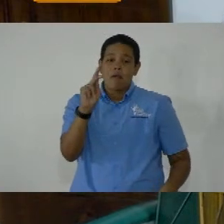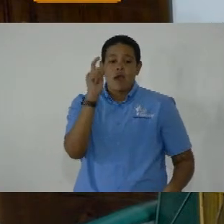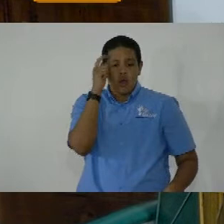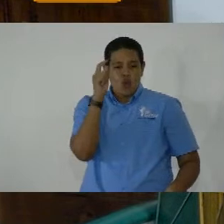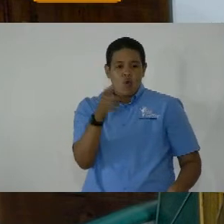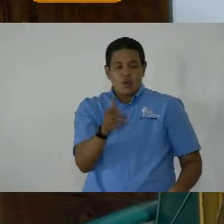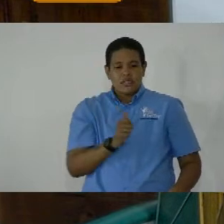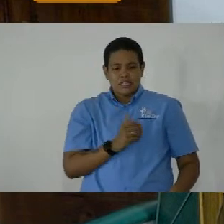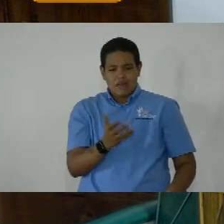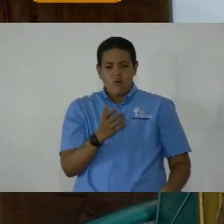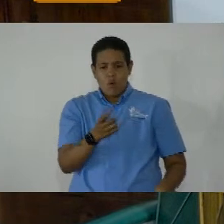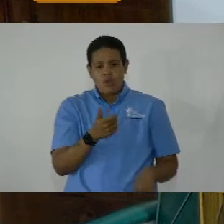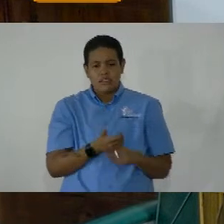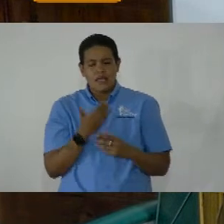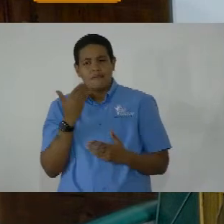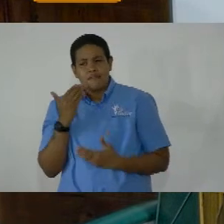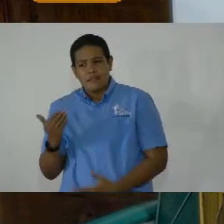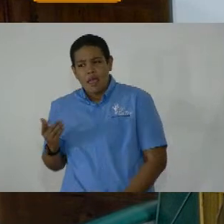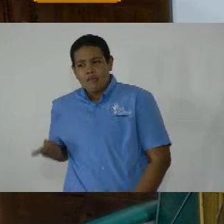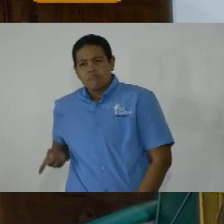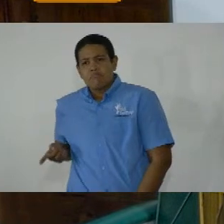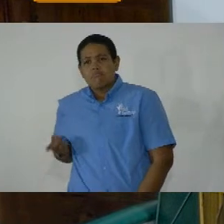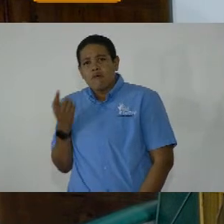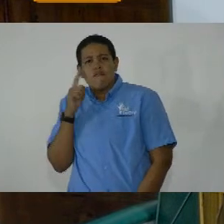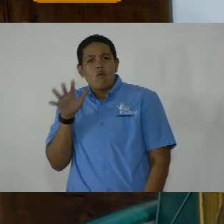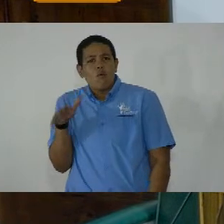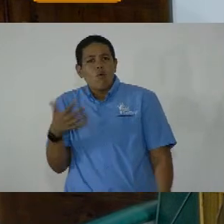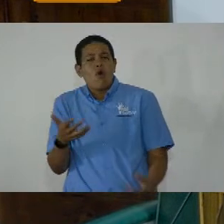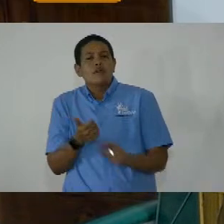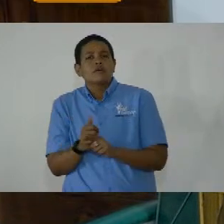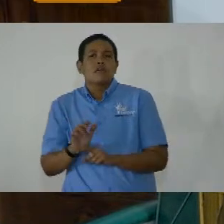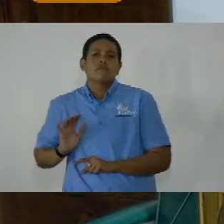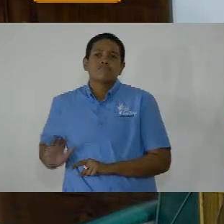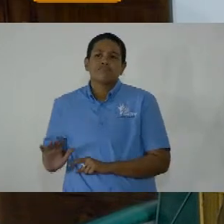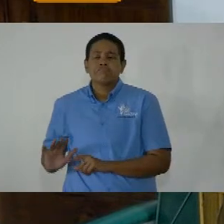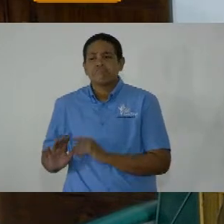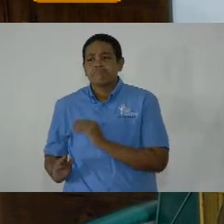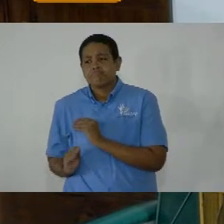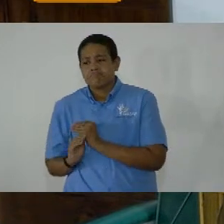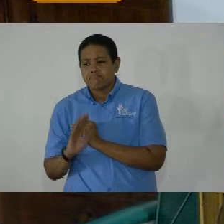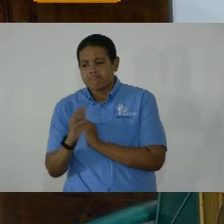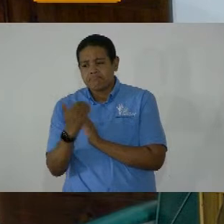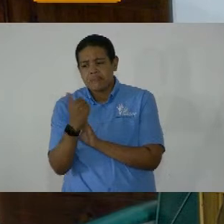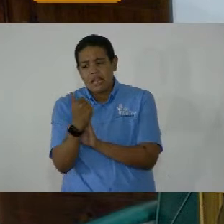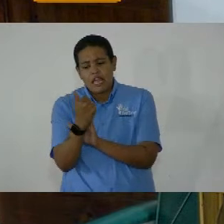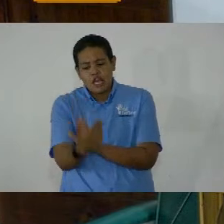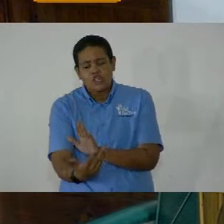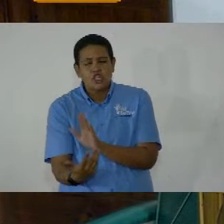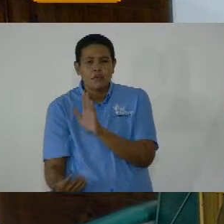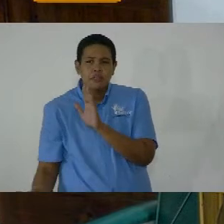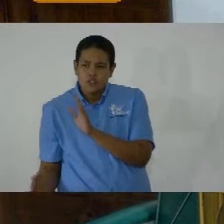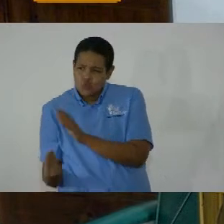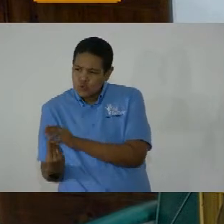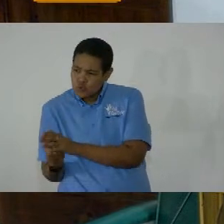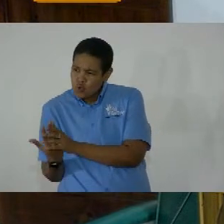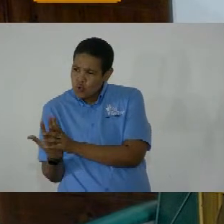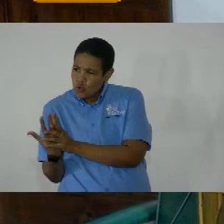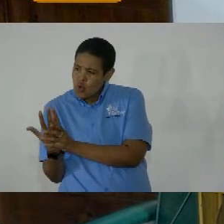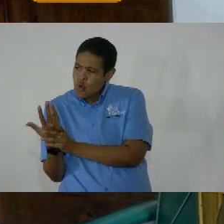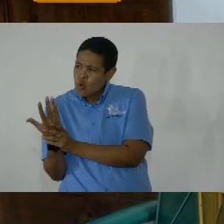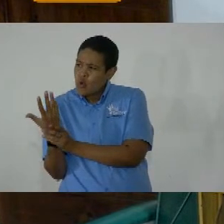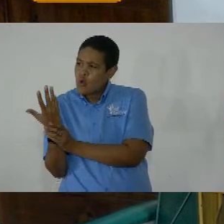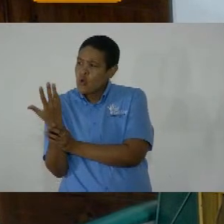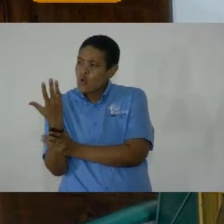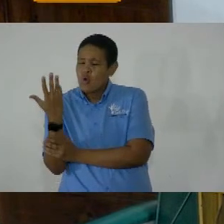I want to thank him for his leadership, and he's growing in that leadership. I'm